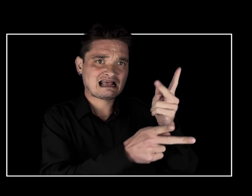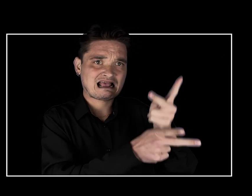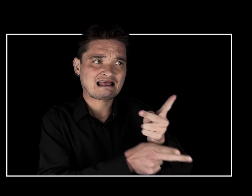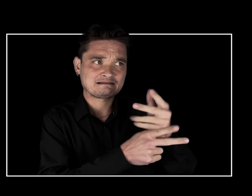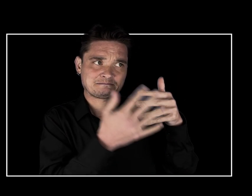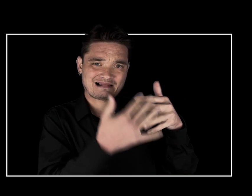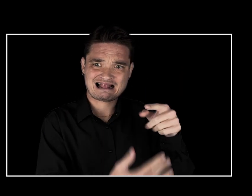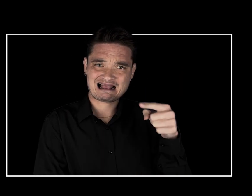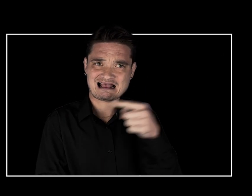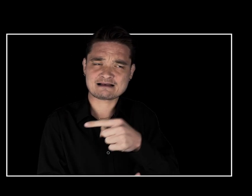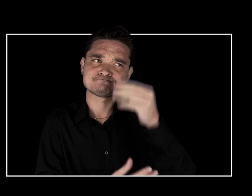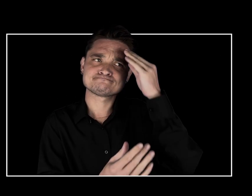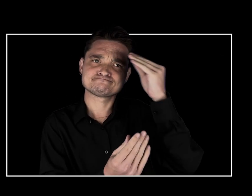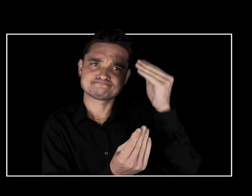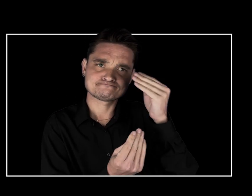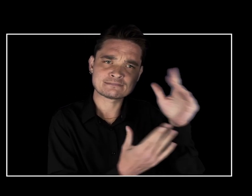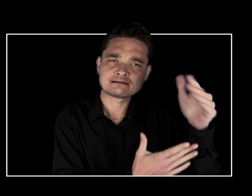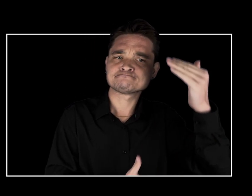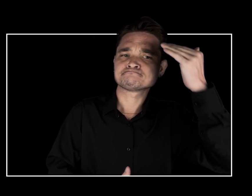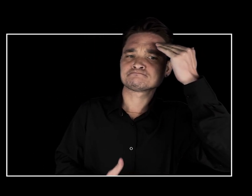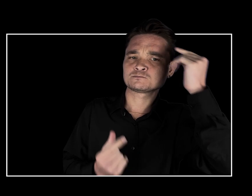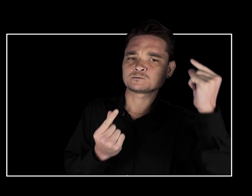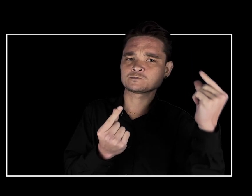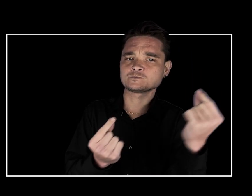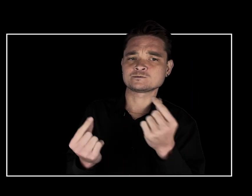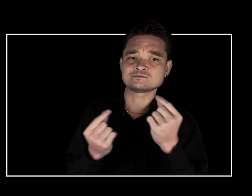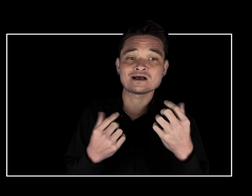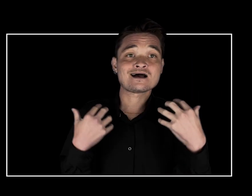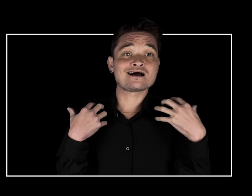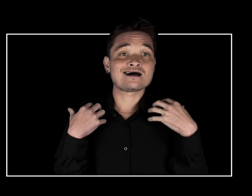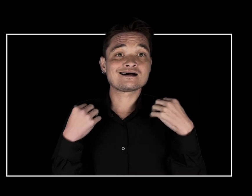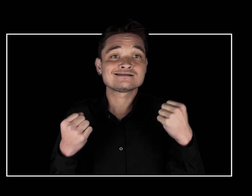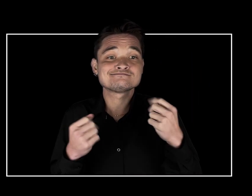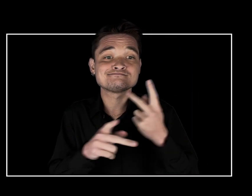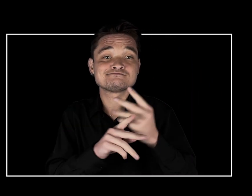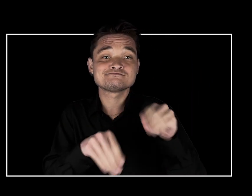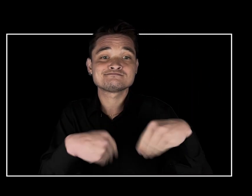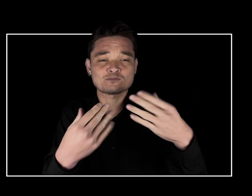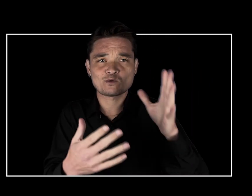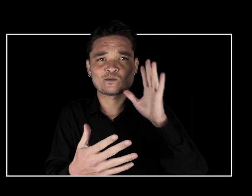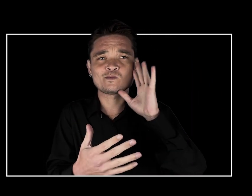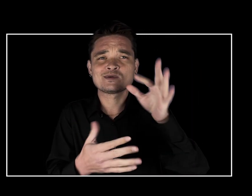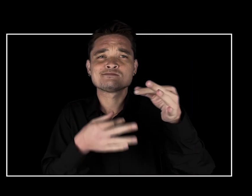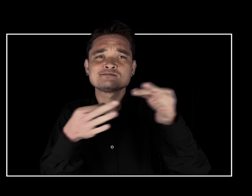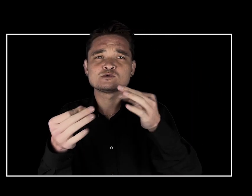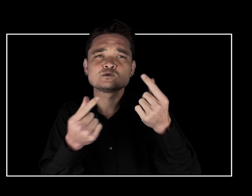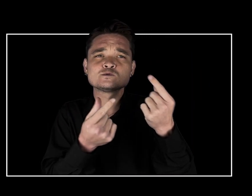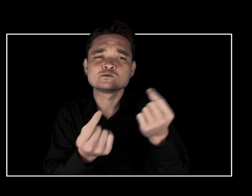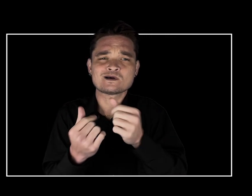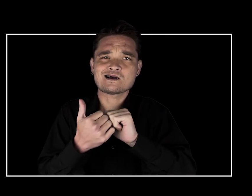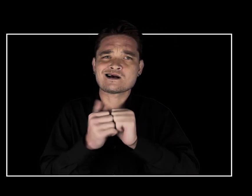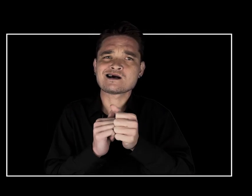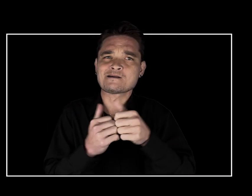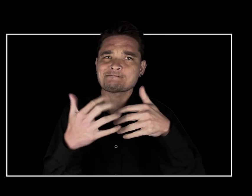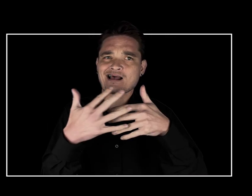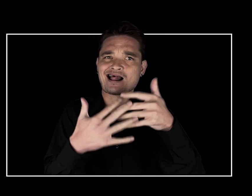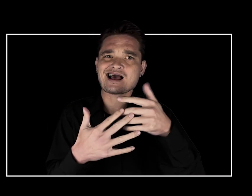precautions. Healthcare providers can let you know the next step to take to prevent you getting sick from the blood.